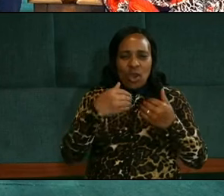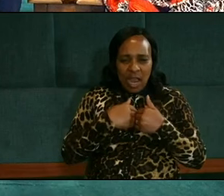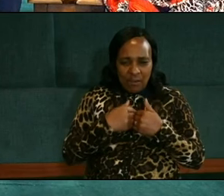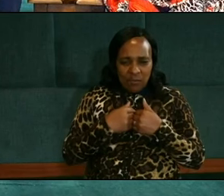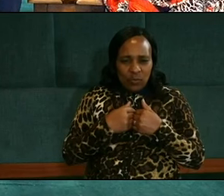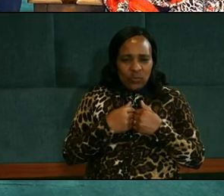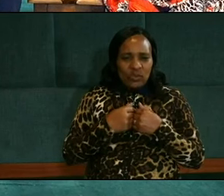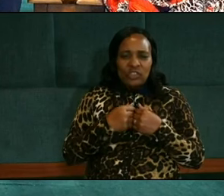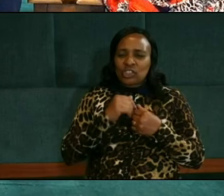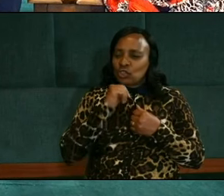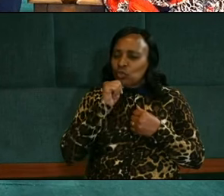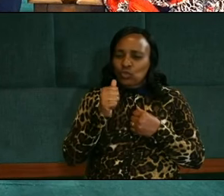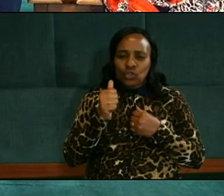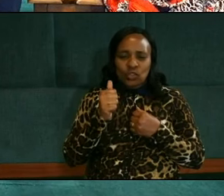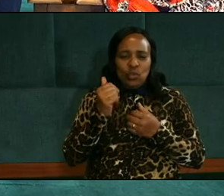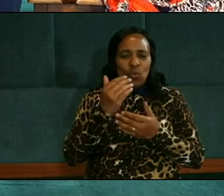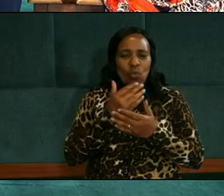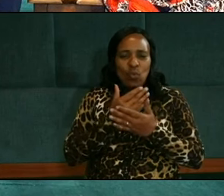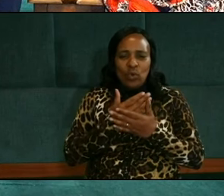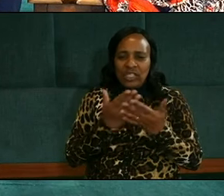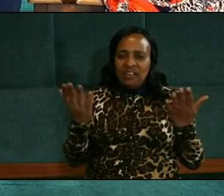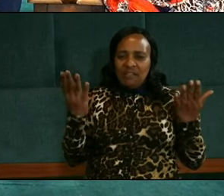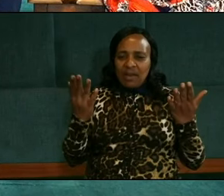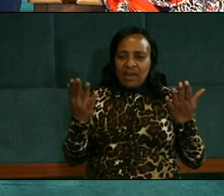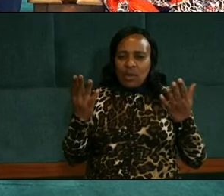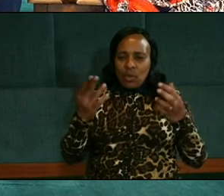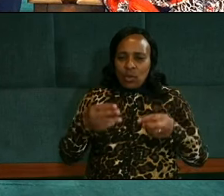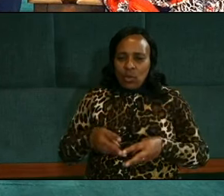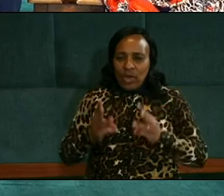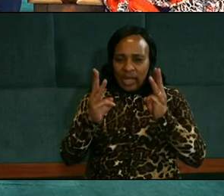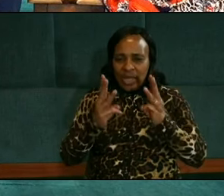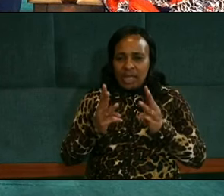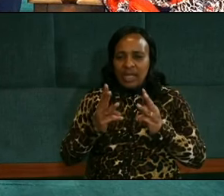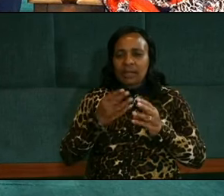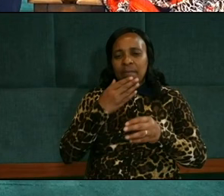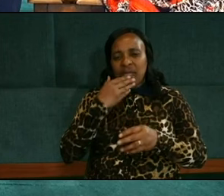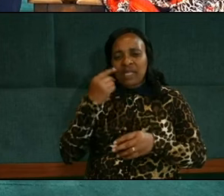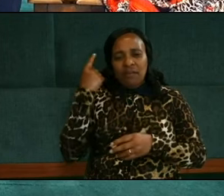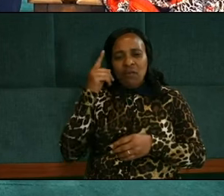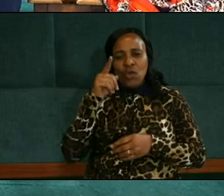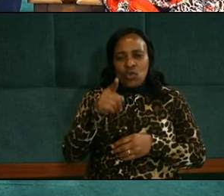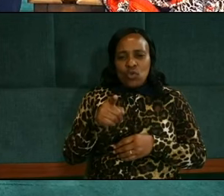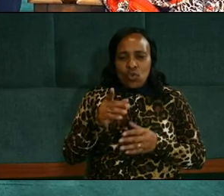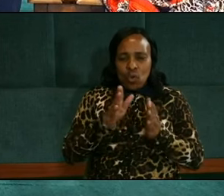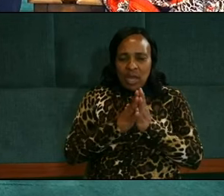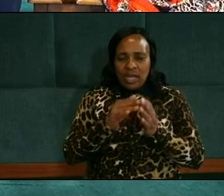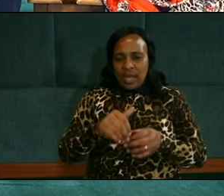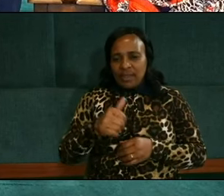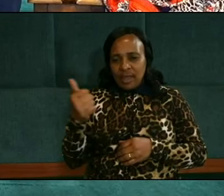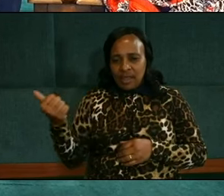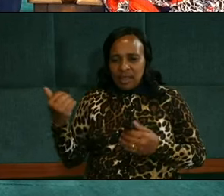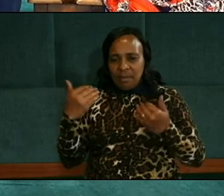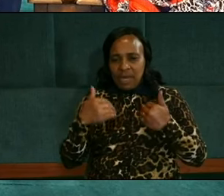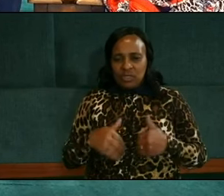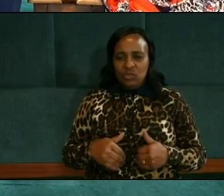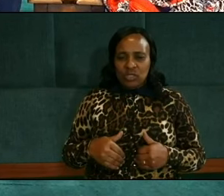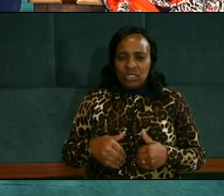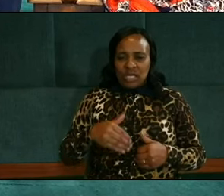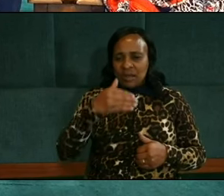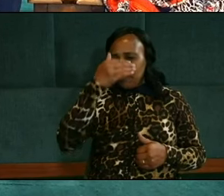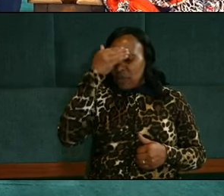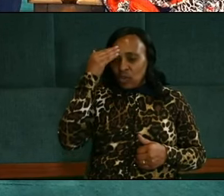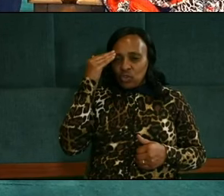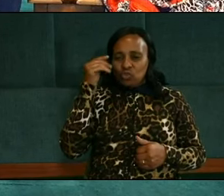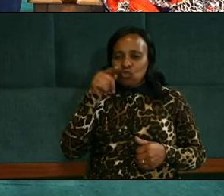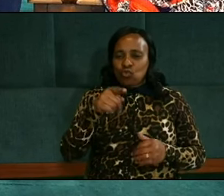of envy, it will be better for you and for other people. Mm. Because if you're not